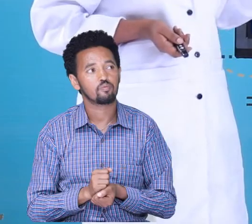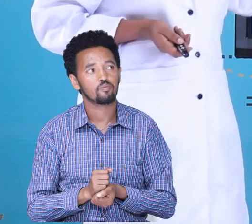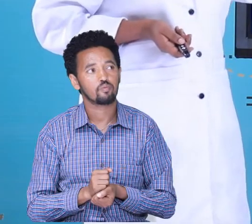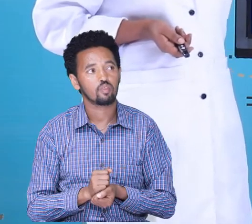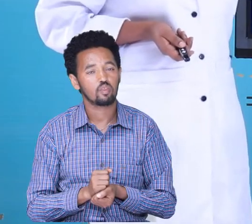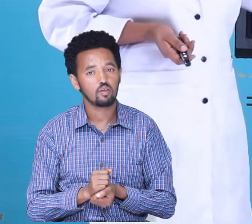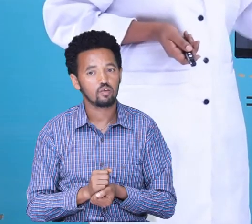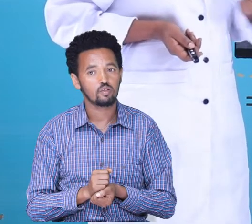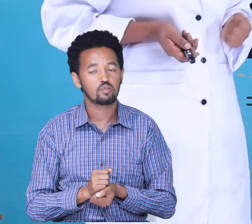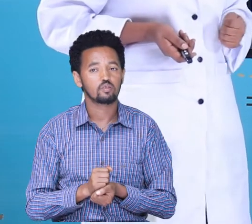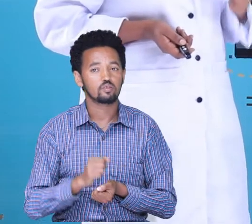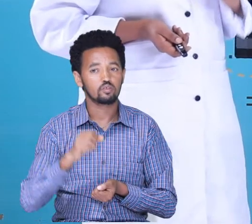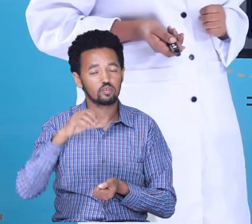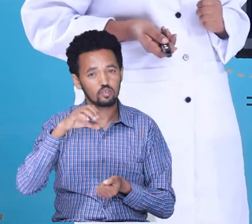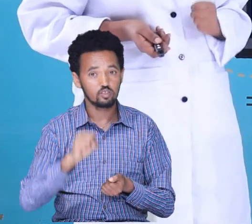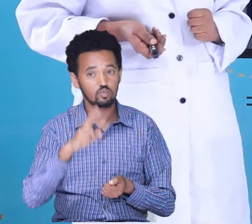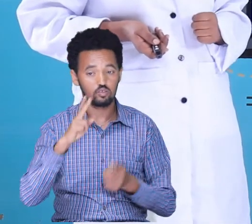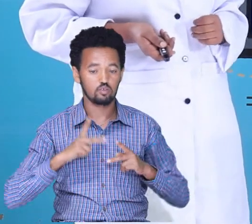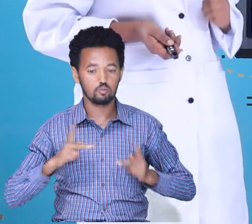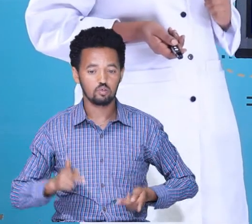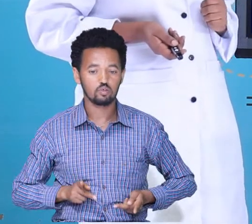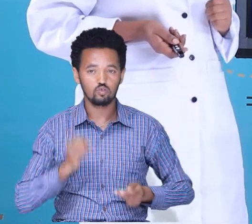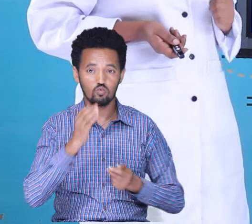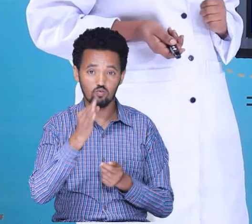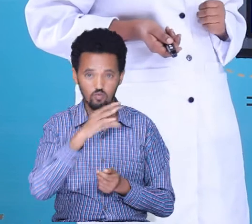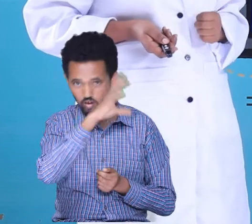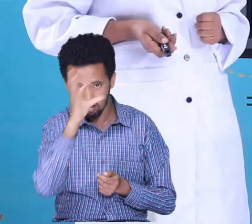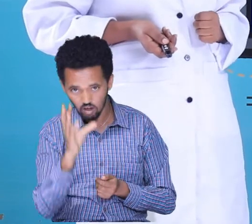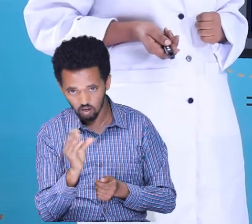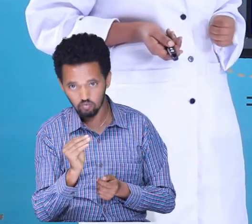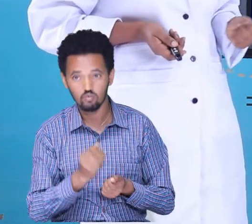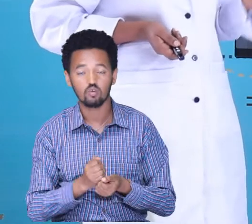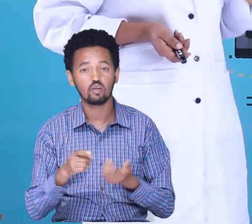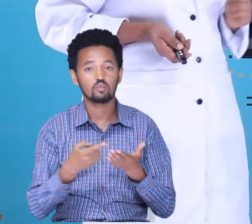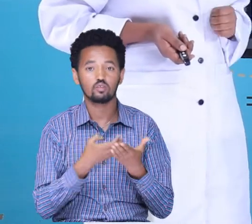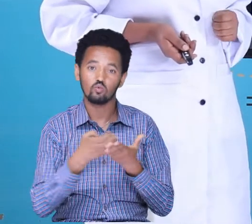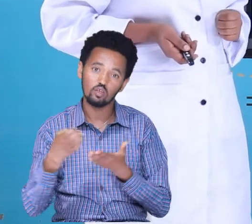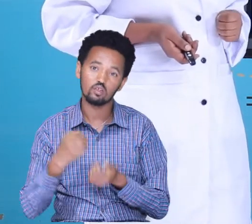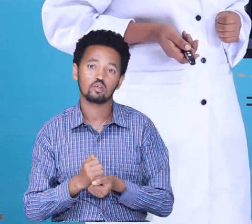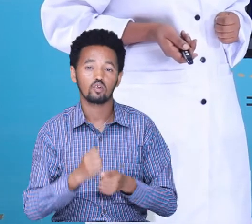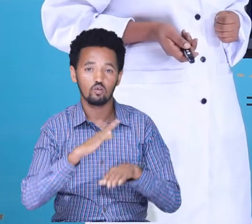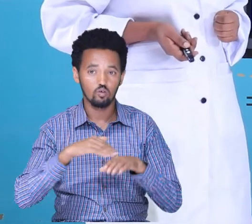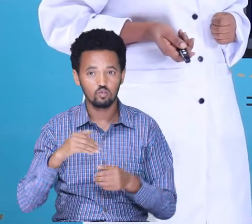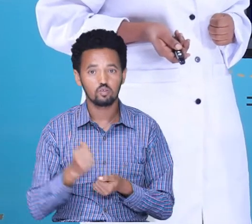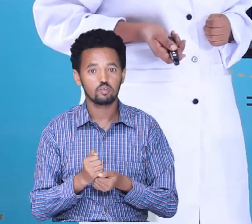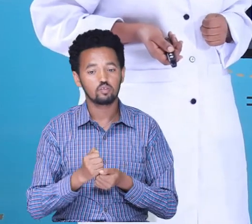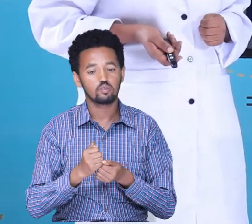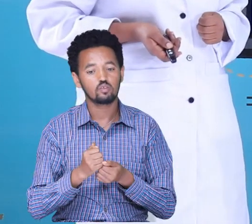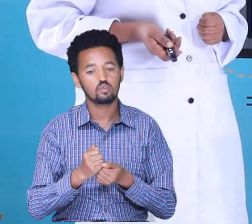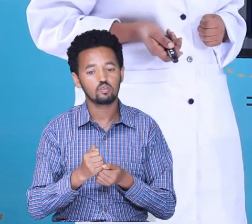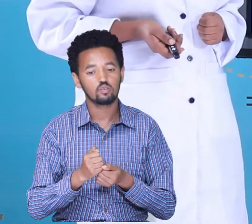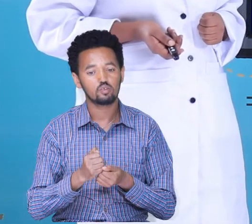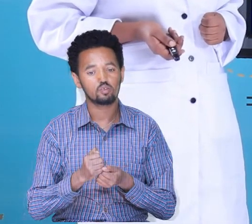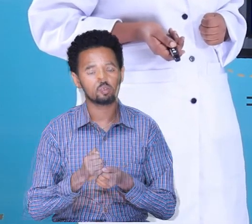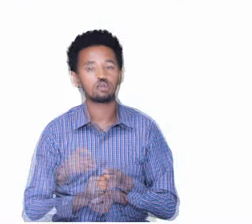The southeast trade winds invade the part of Africa in the north of the equator, causing the region to receive